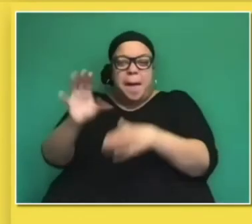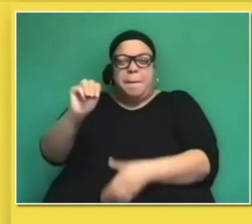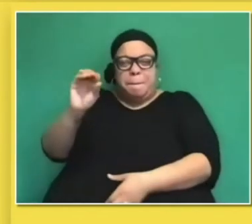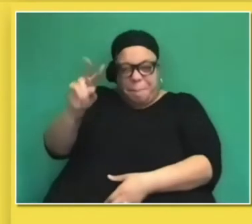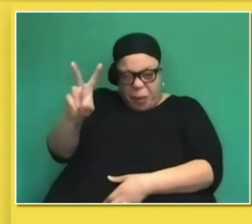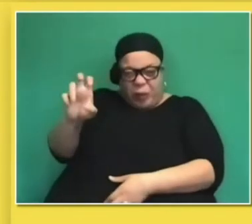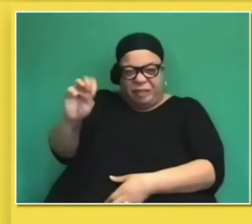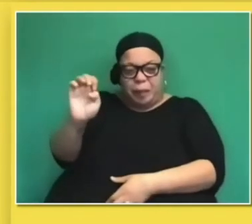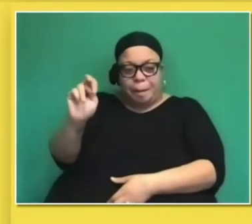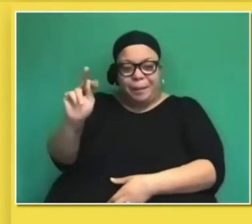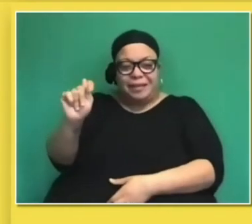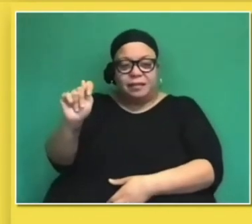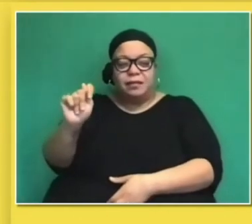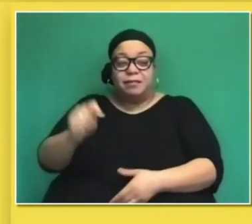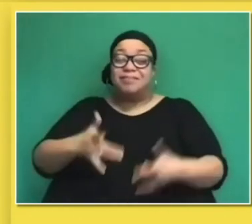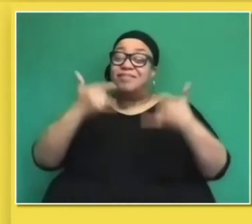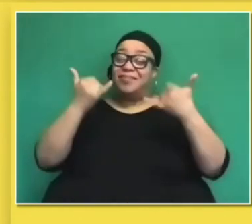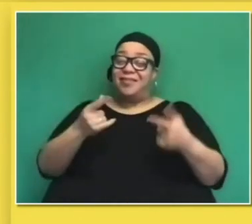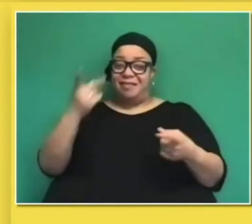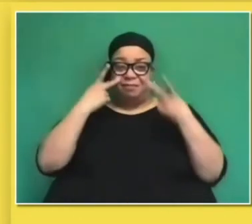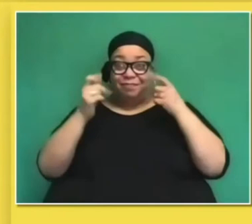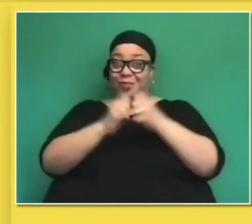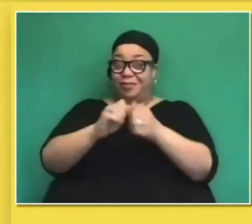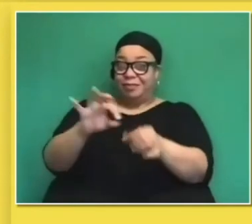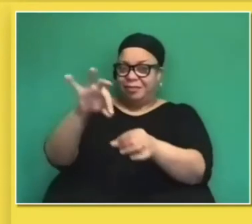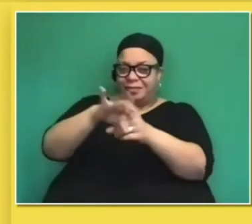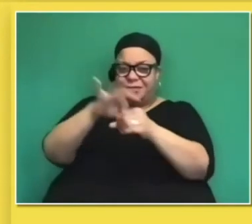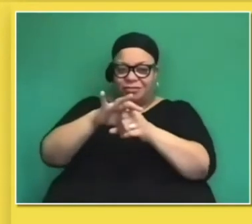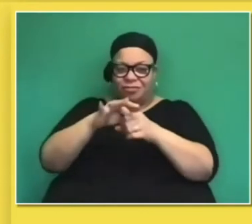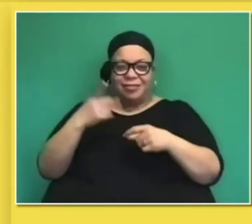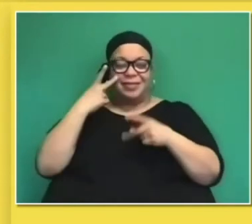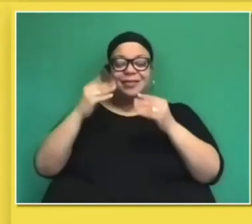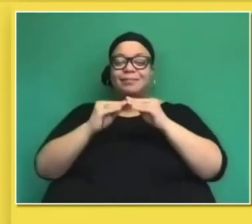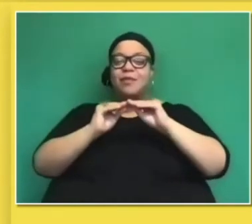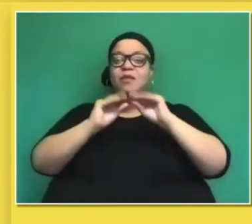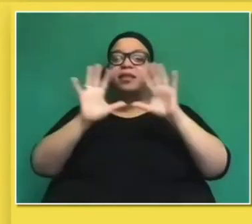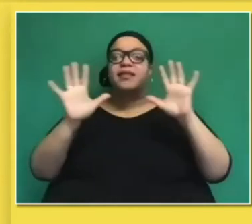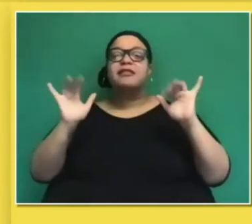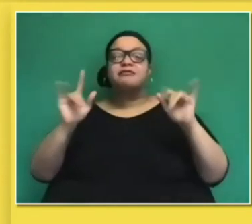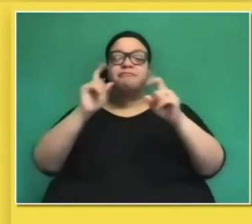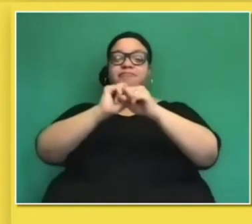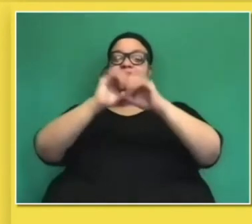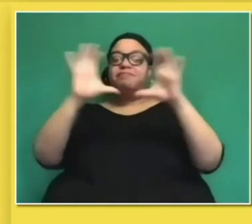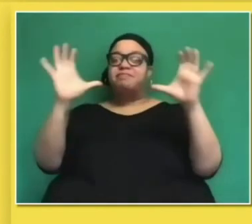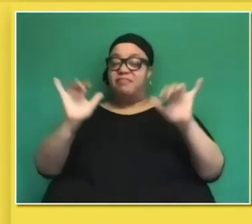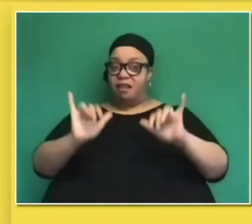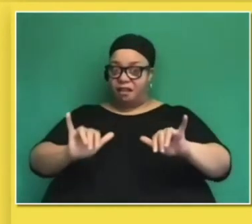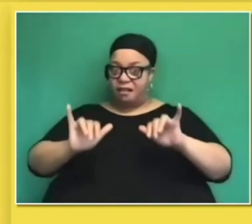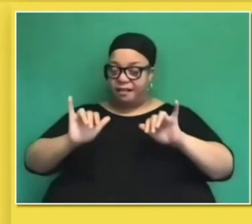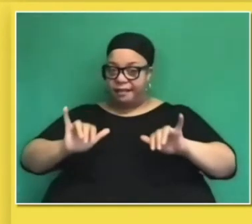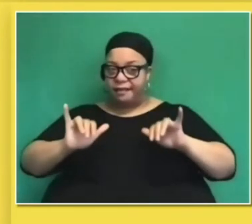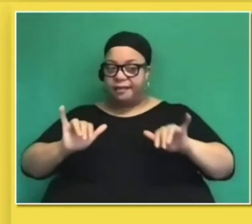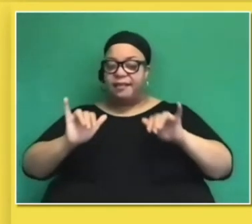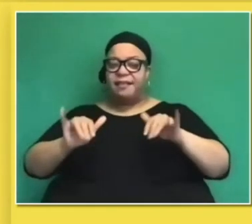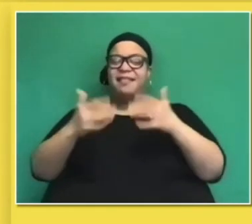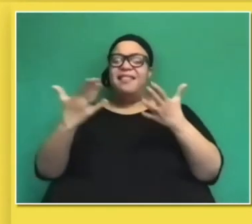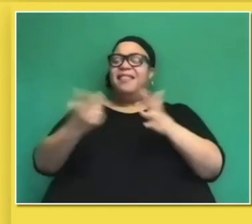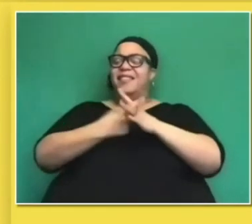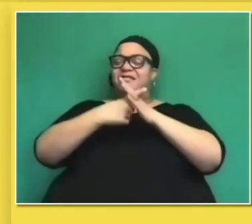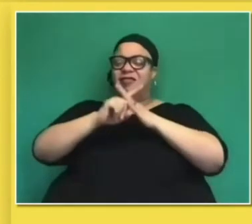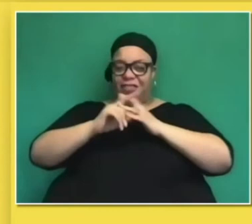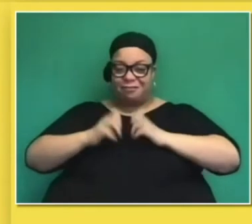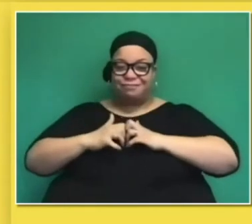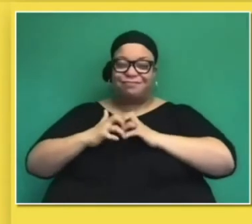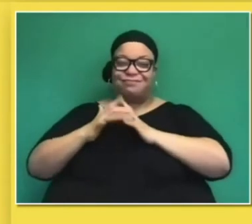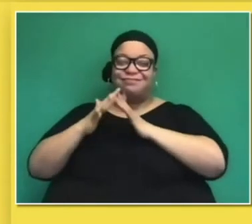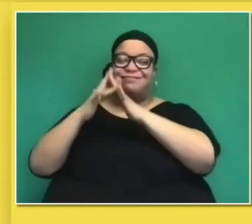ending of the illusion, the beginnings of it, the very beginnings of a third reconstruction. And that's your work.